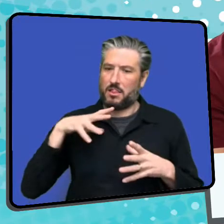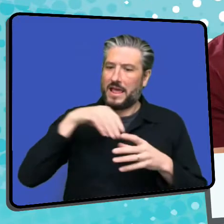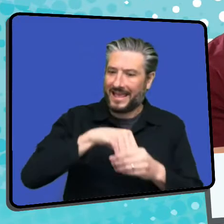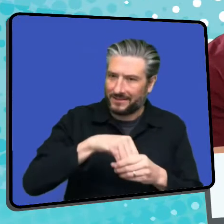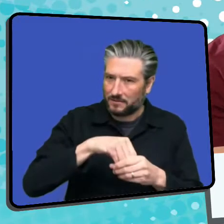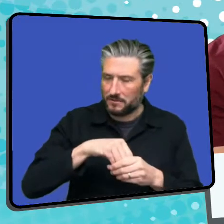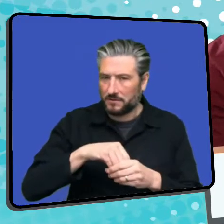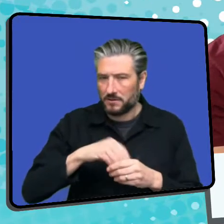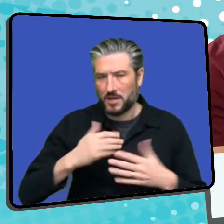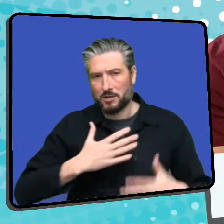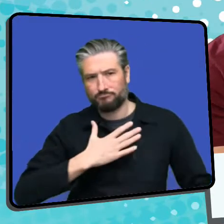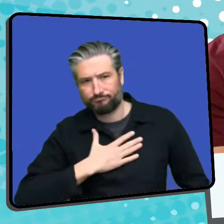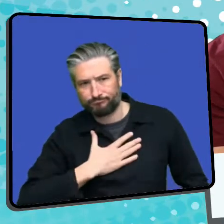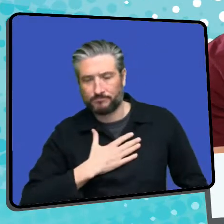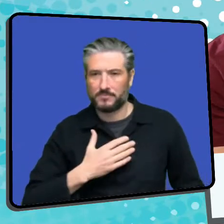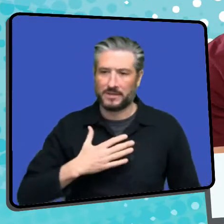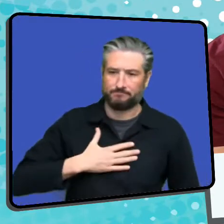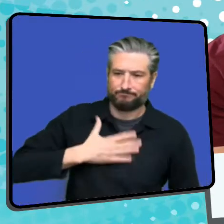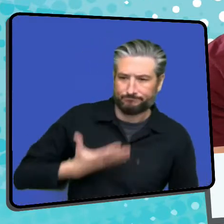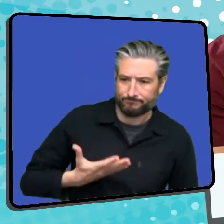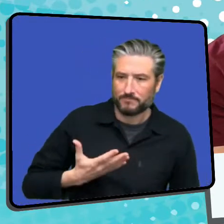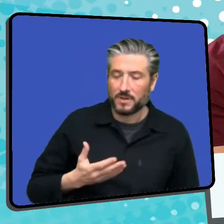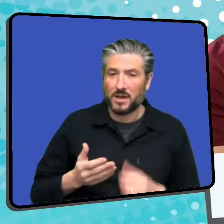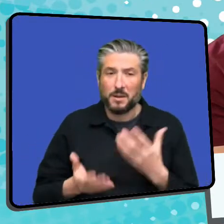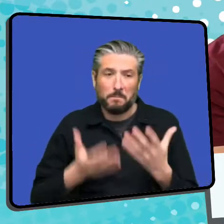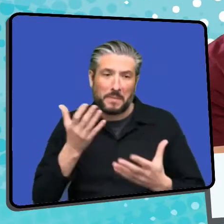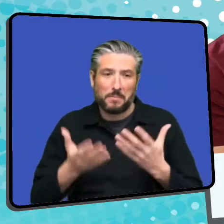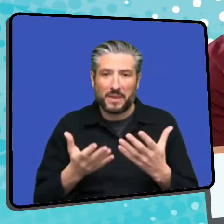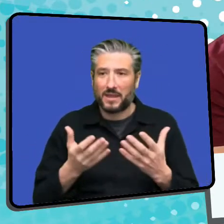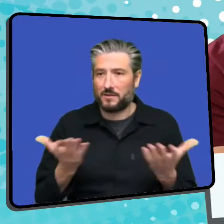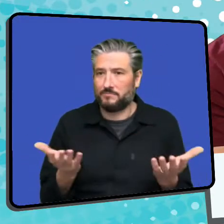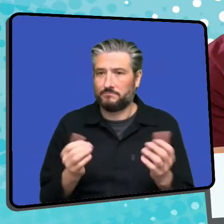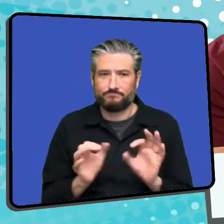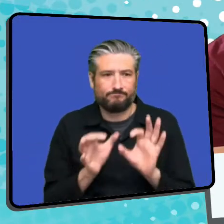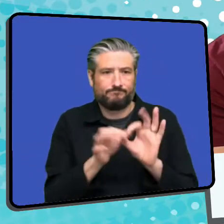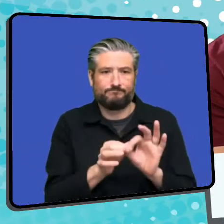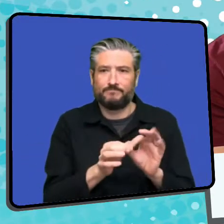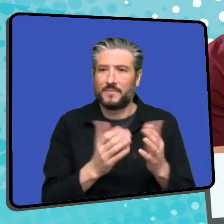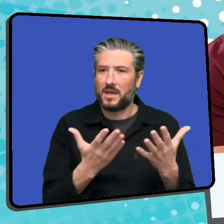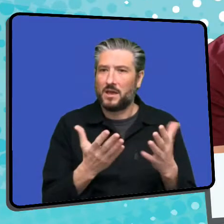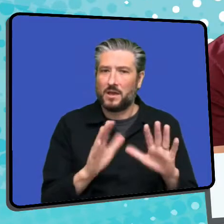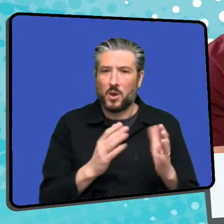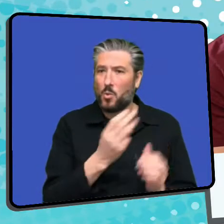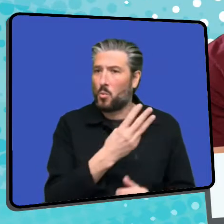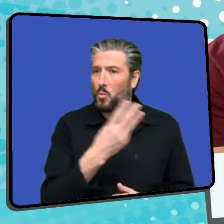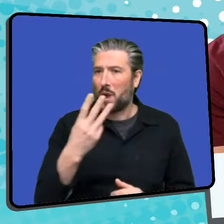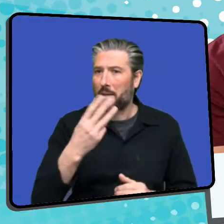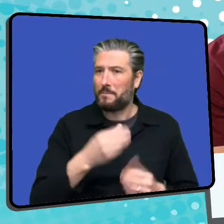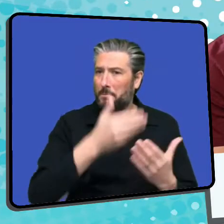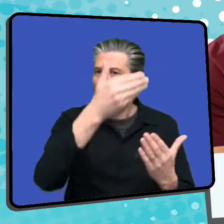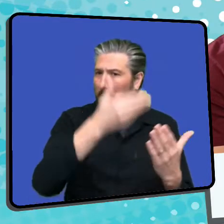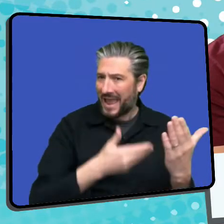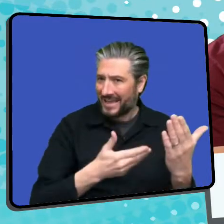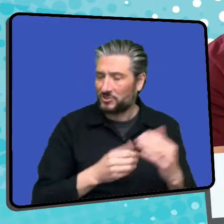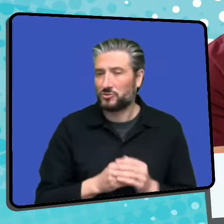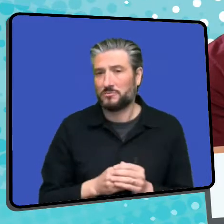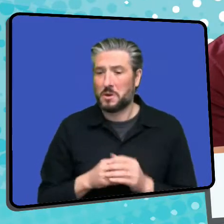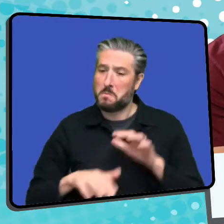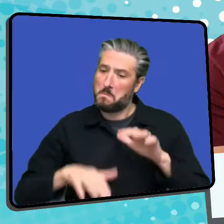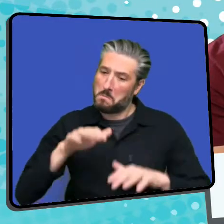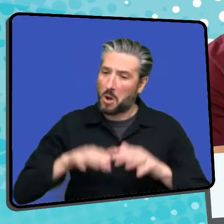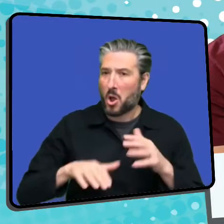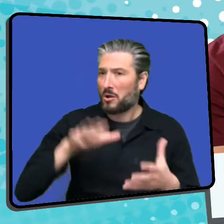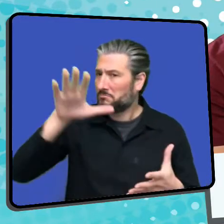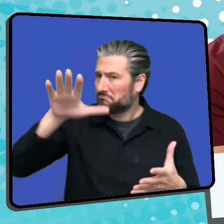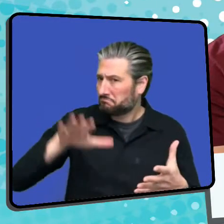self-promotion of an unrelated web page or a blog, but to deliberate review fraud with the potential of a monetary